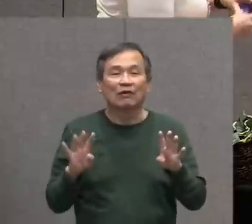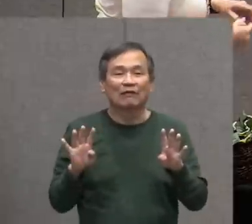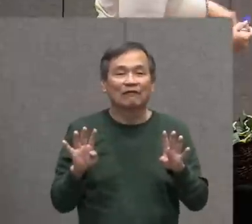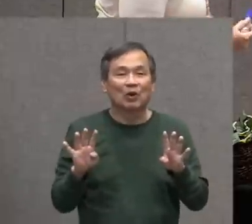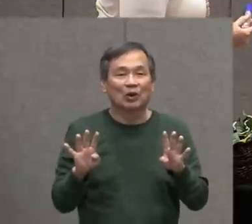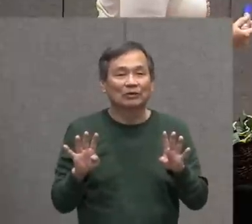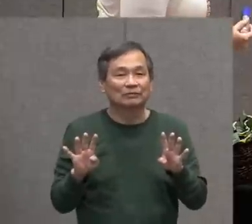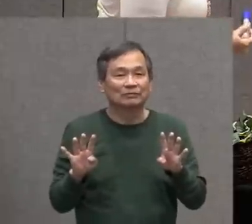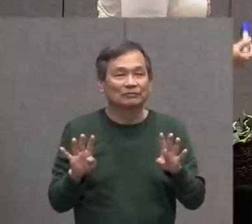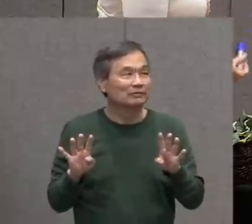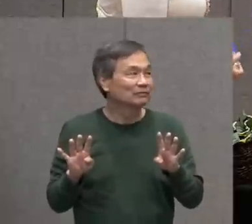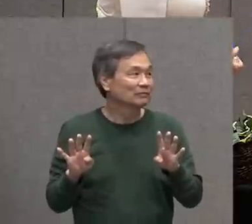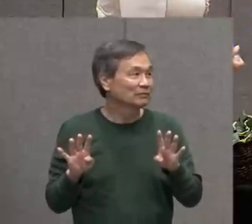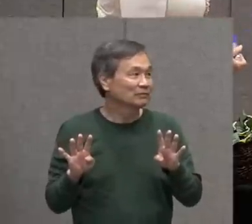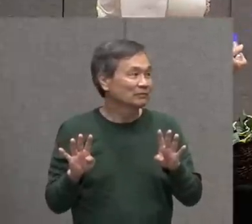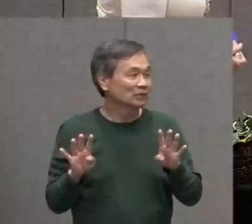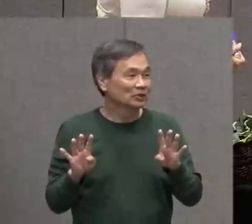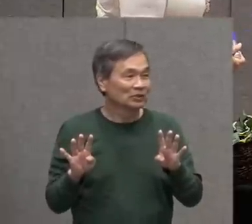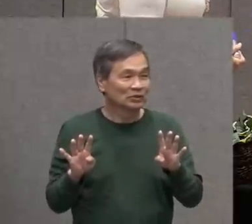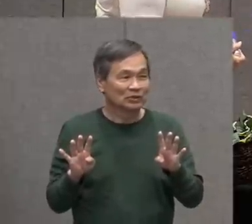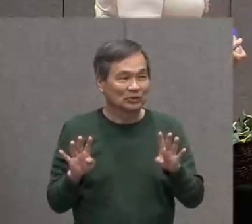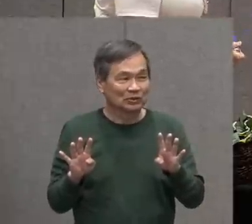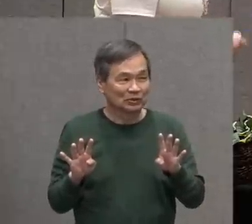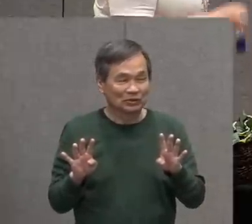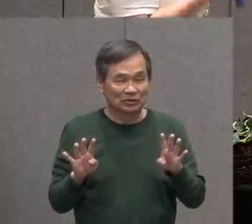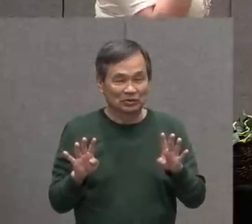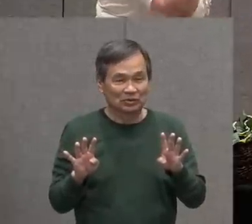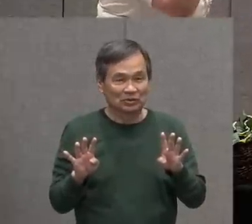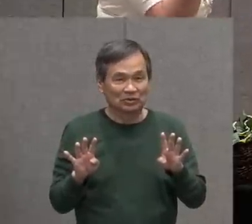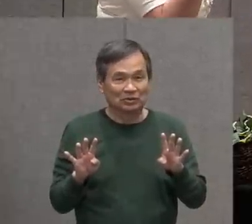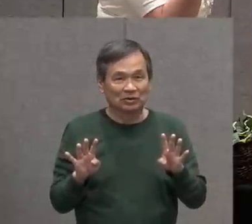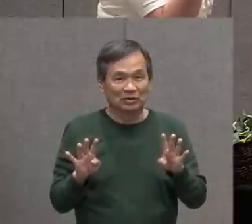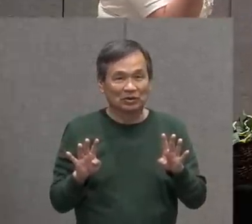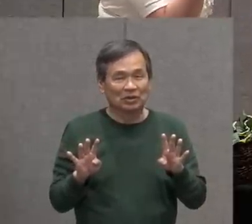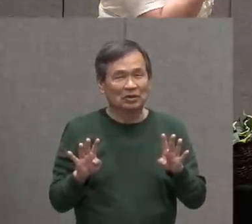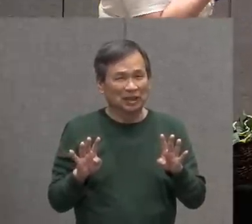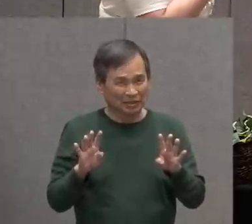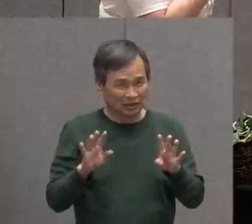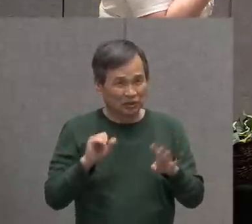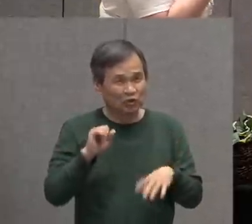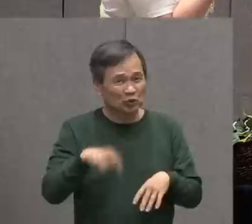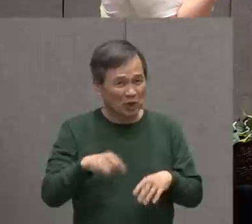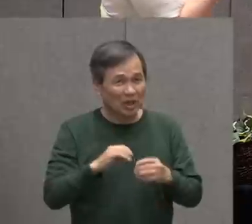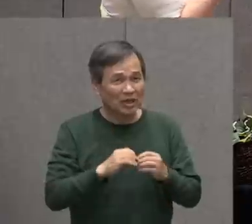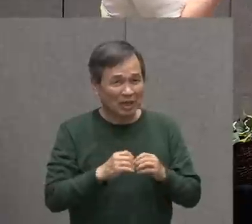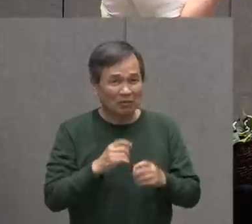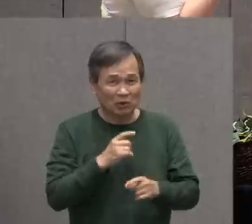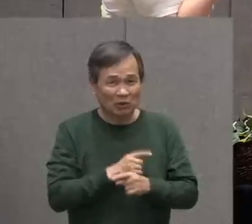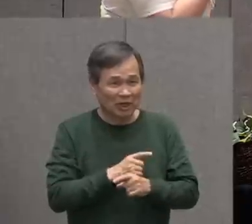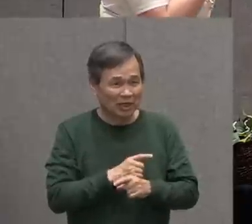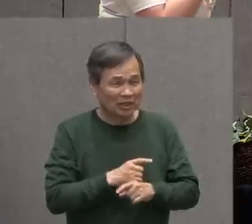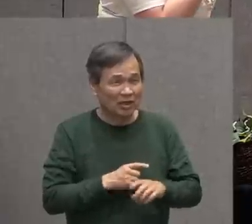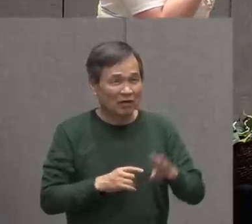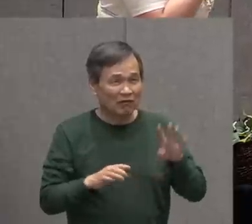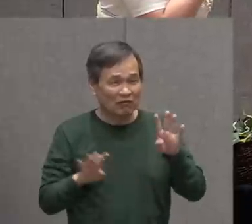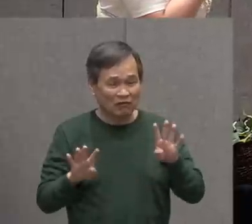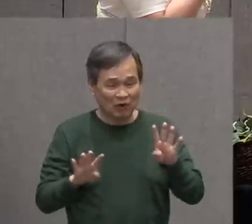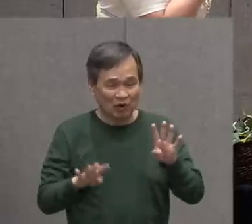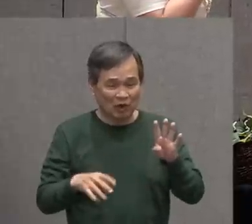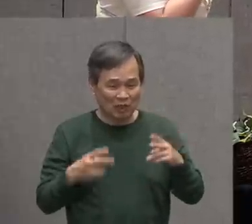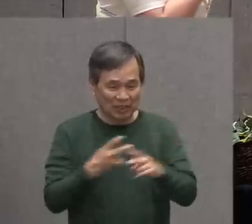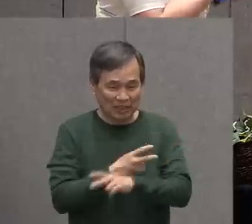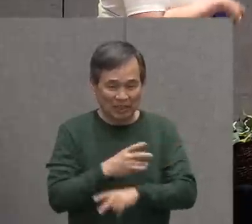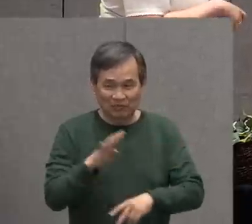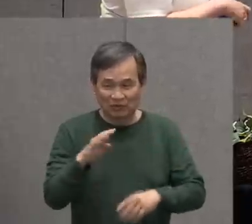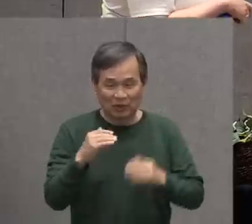4 times 4. So I think that's a square number if I remember that. It is. 4 fours is